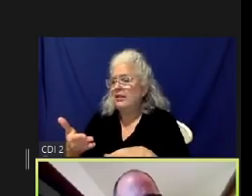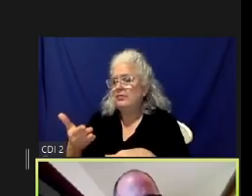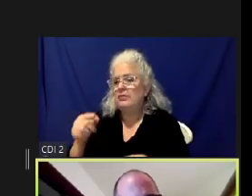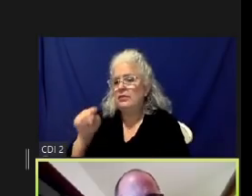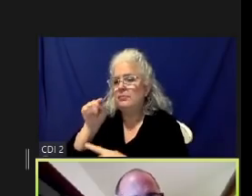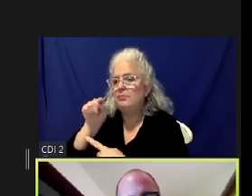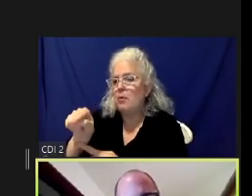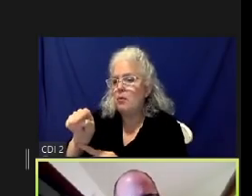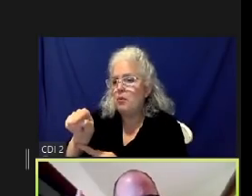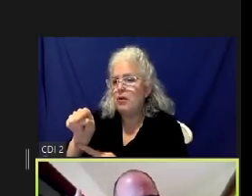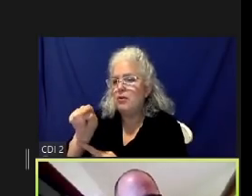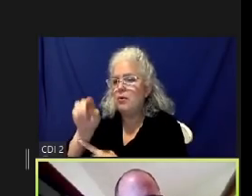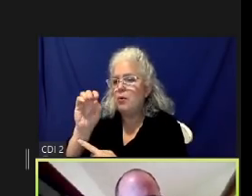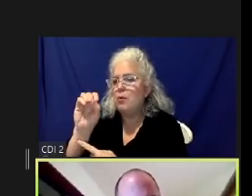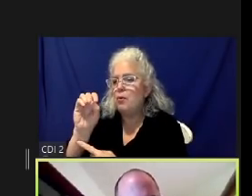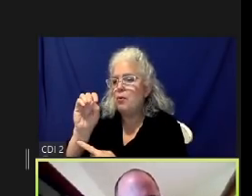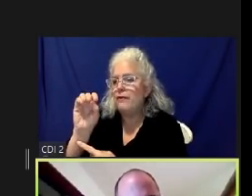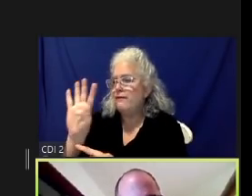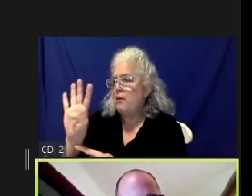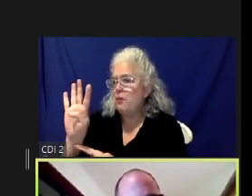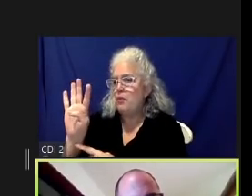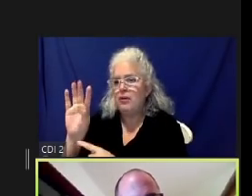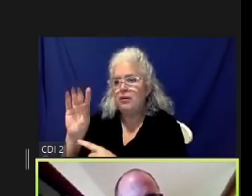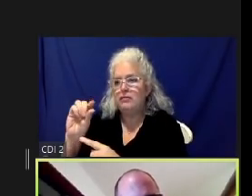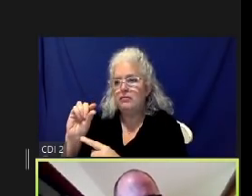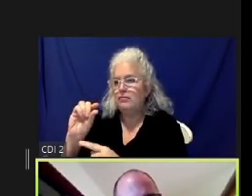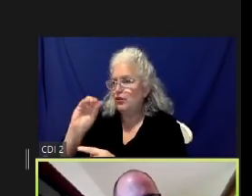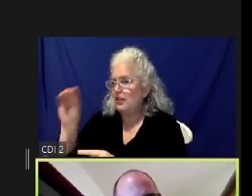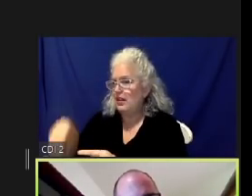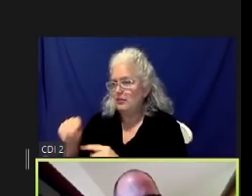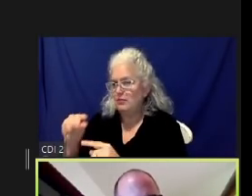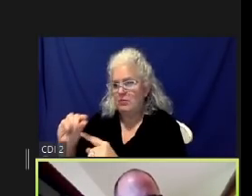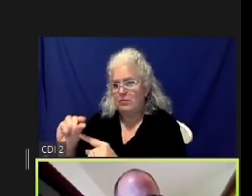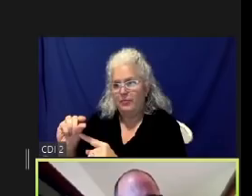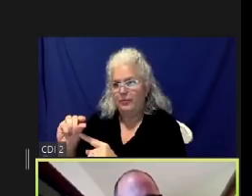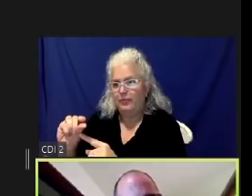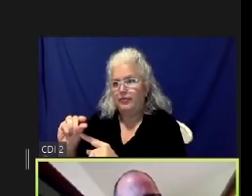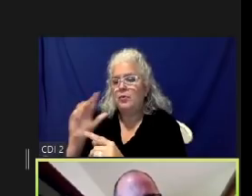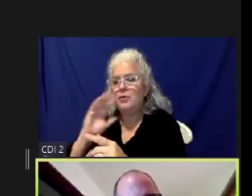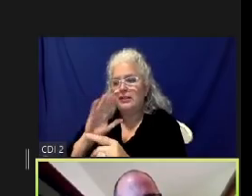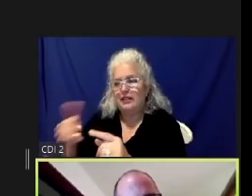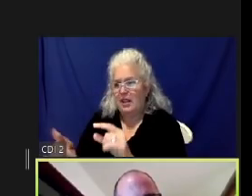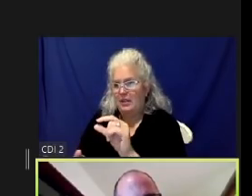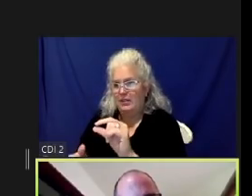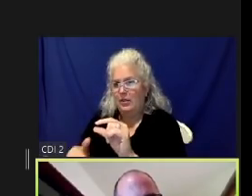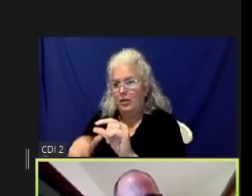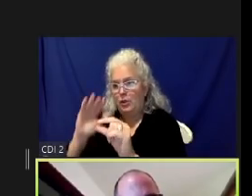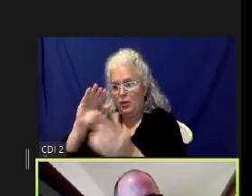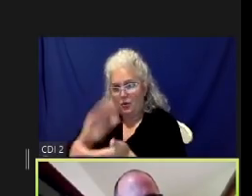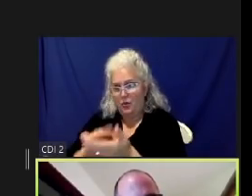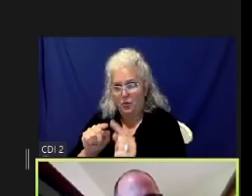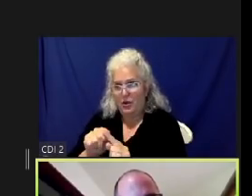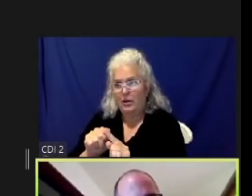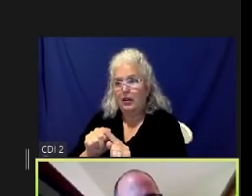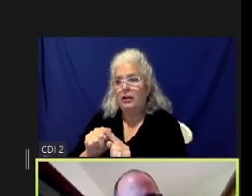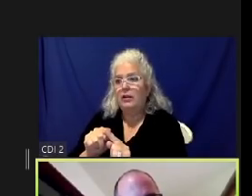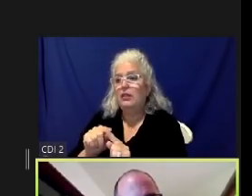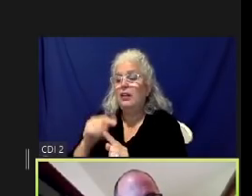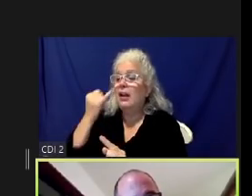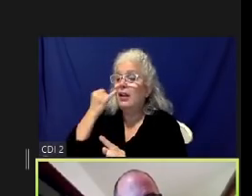Once we get to, and this just keeps on increasing, as you can see this, once you get to 75 and older, in terms of folks that